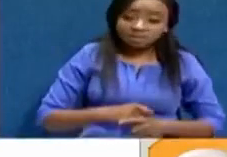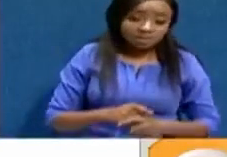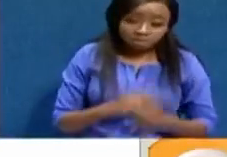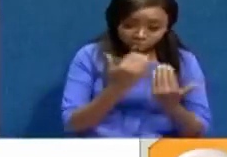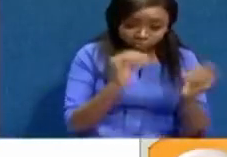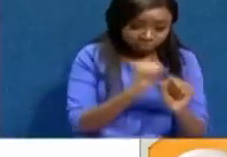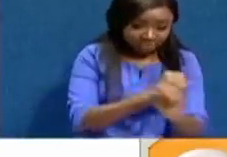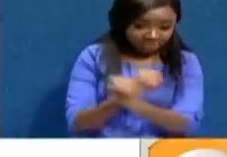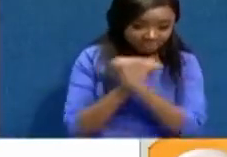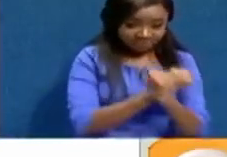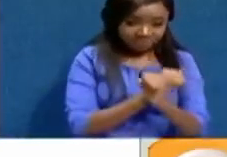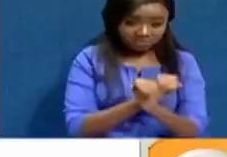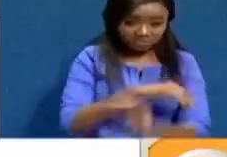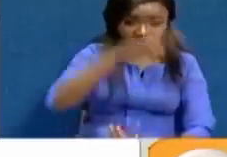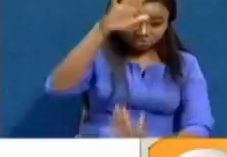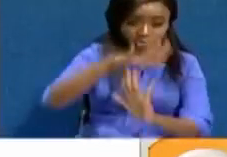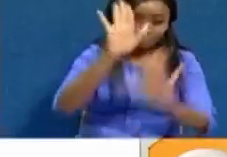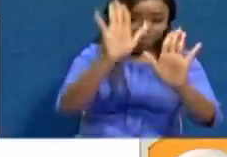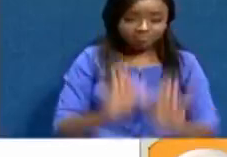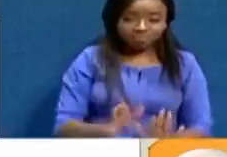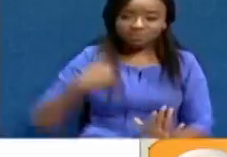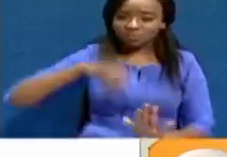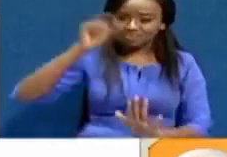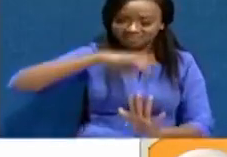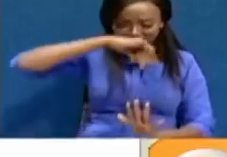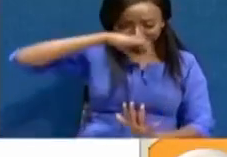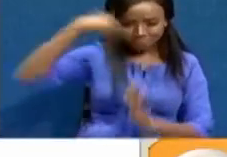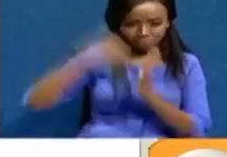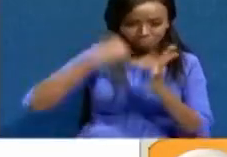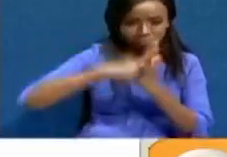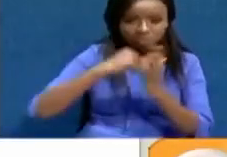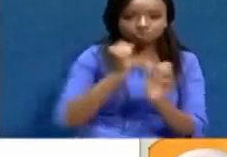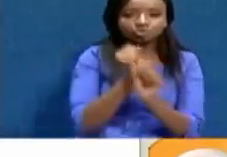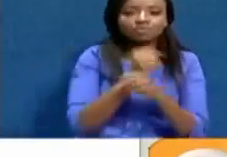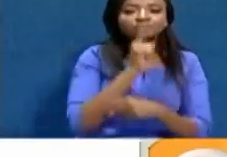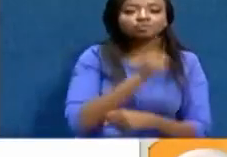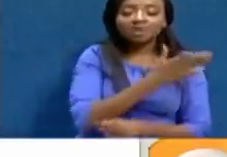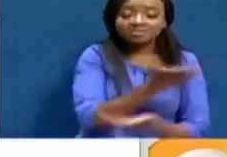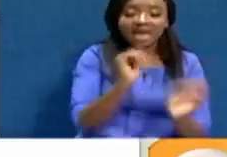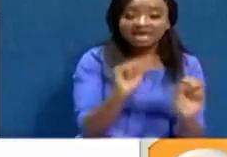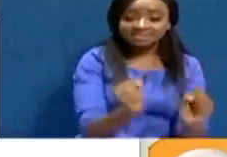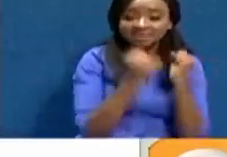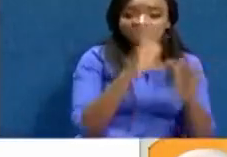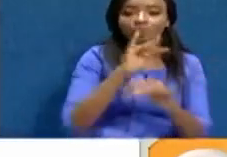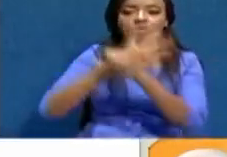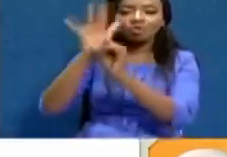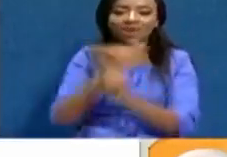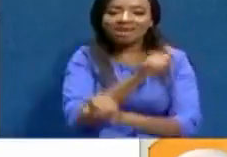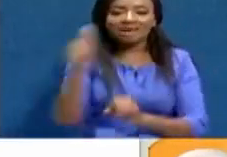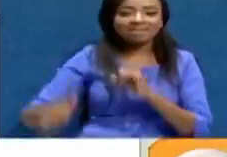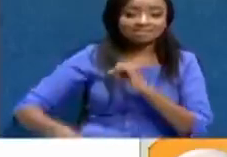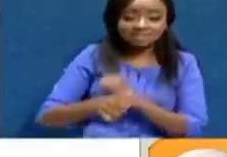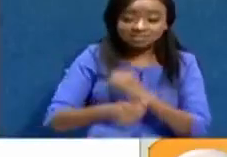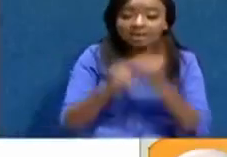safety of our children is primordial, and we must do everything to keep them safe from COVID-19 and other dangers. But